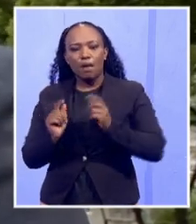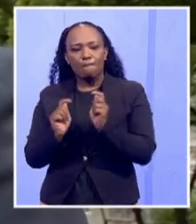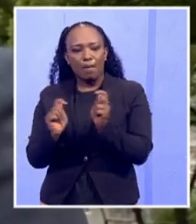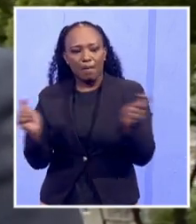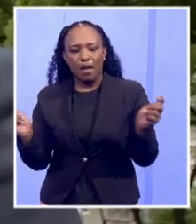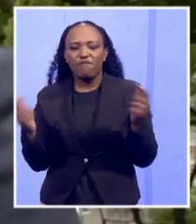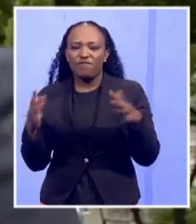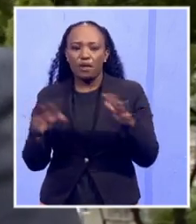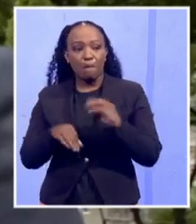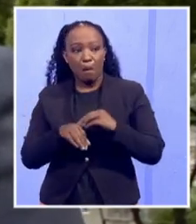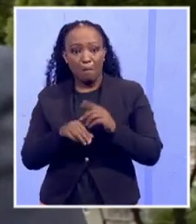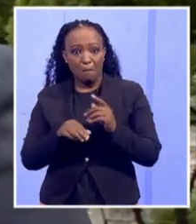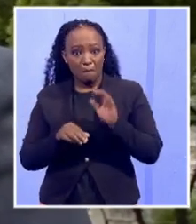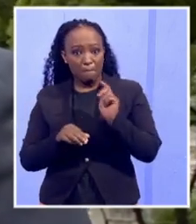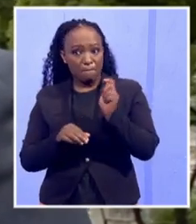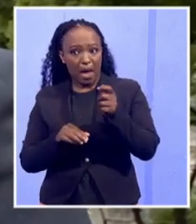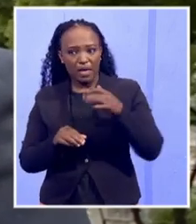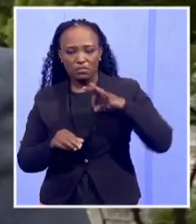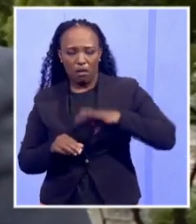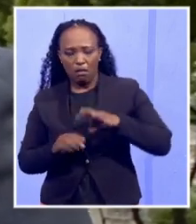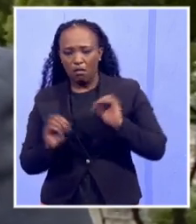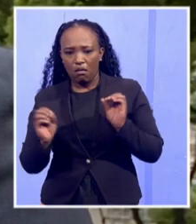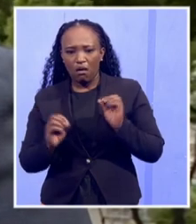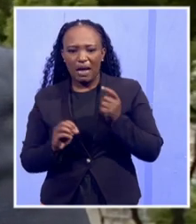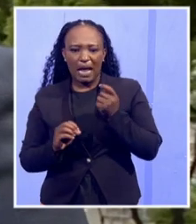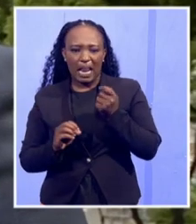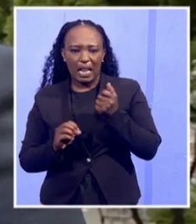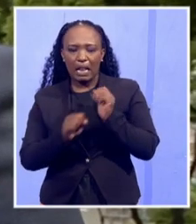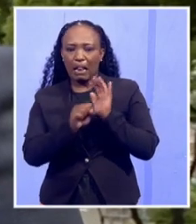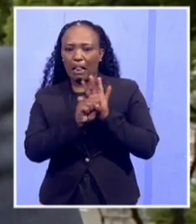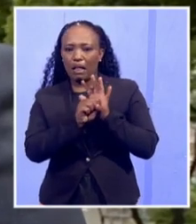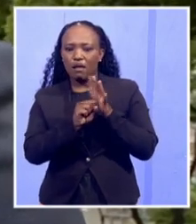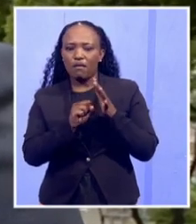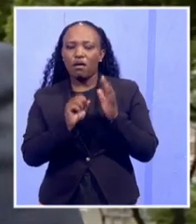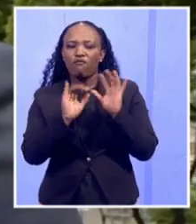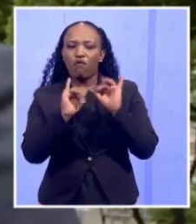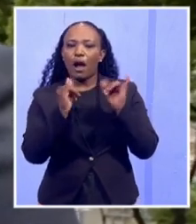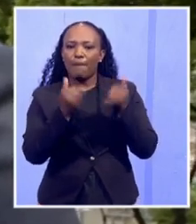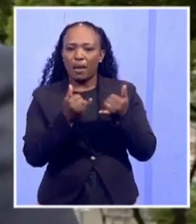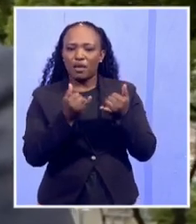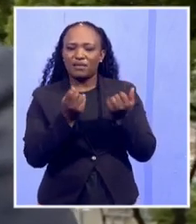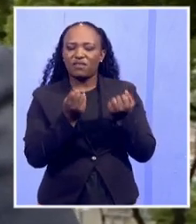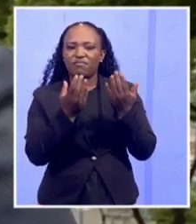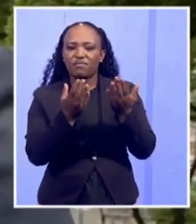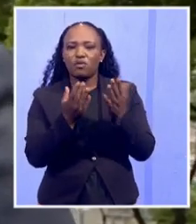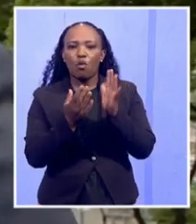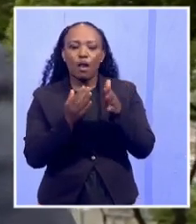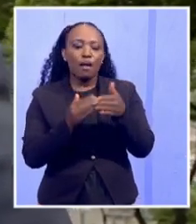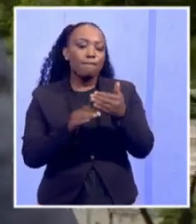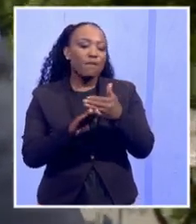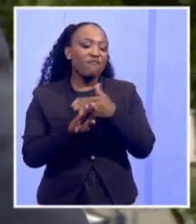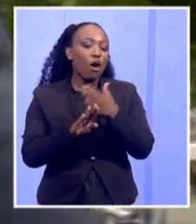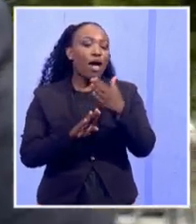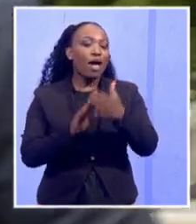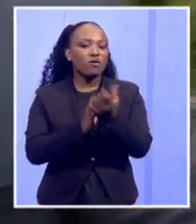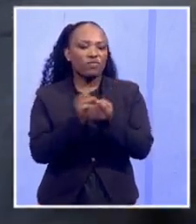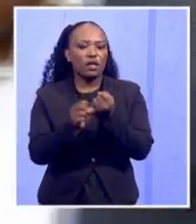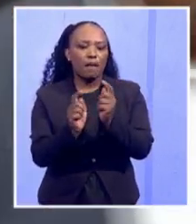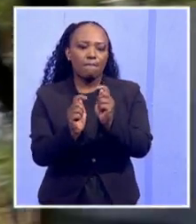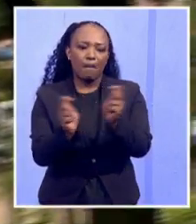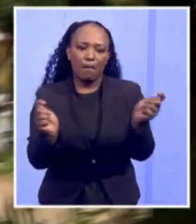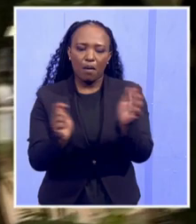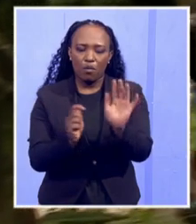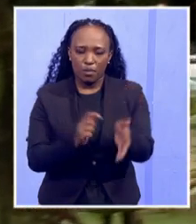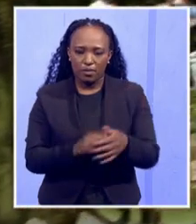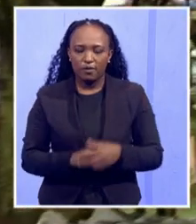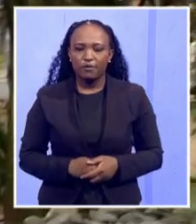don't have any issues with paying salaries. There's just a small backlog with paying some service providers, but that should be wrapped up before the end of the year. Thank you very much, Mr. Paramila.